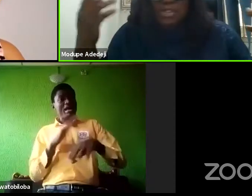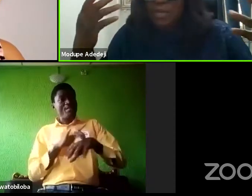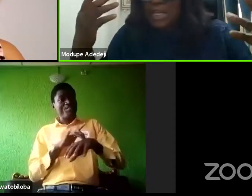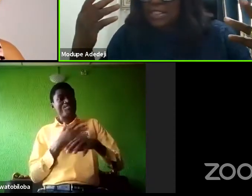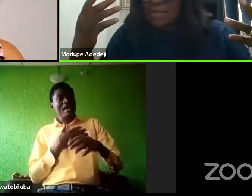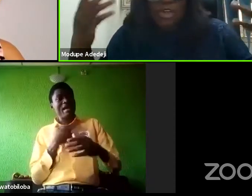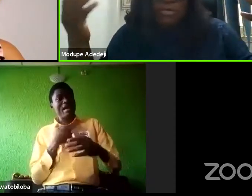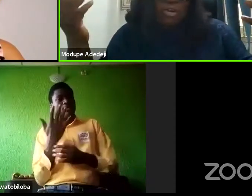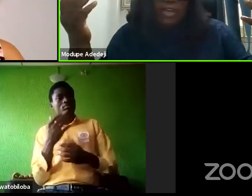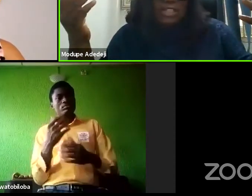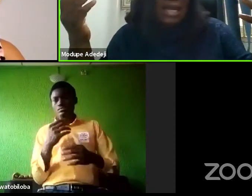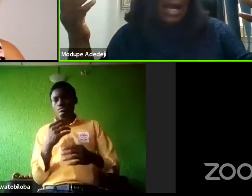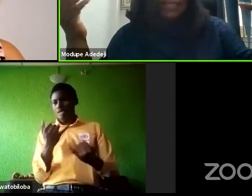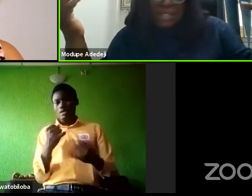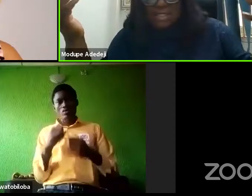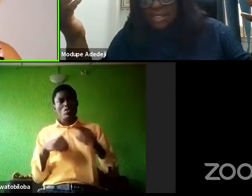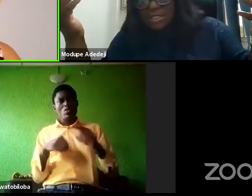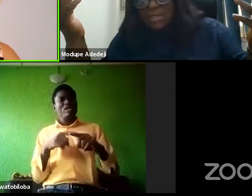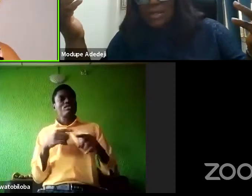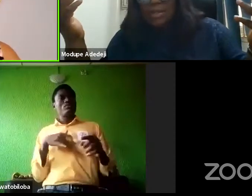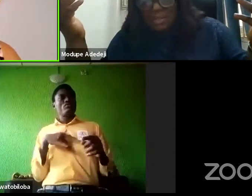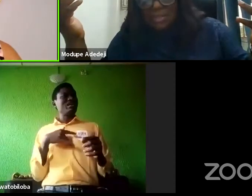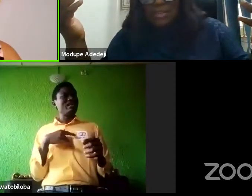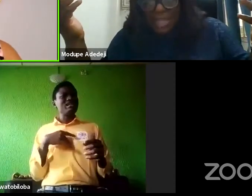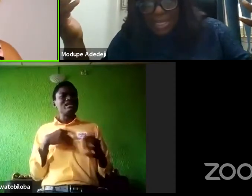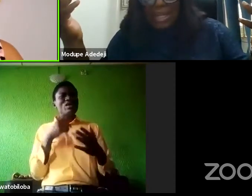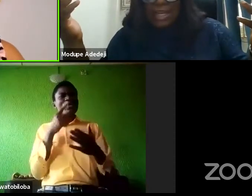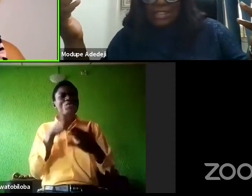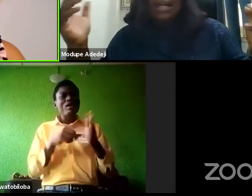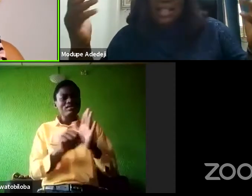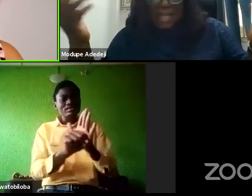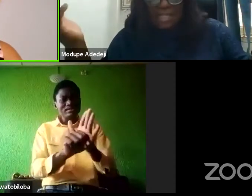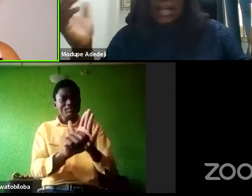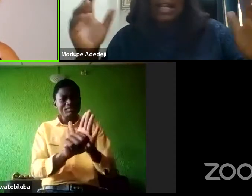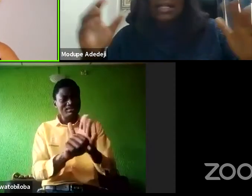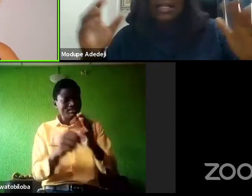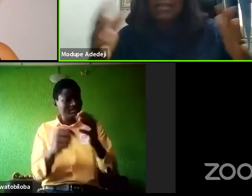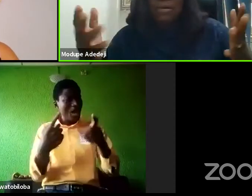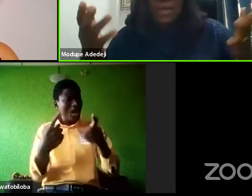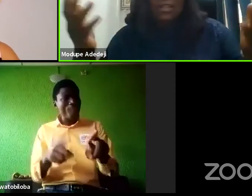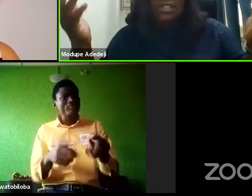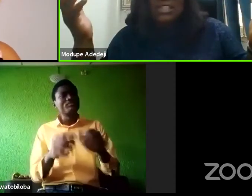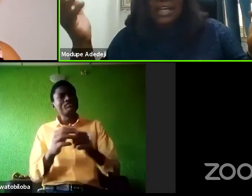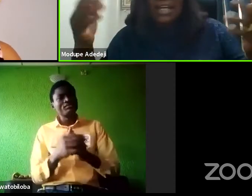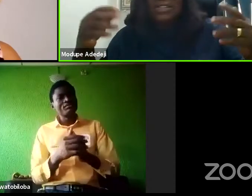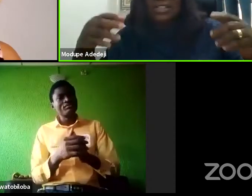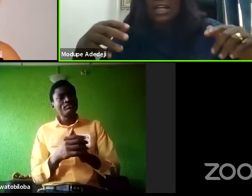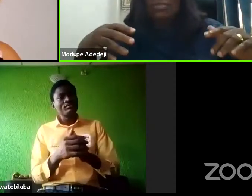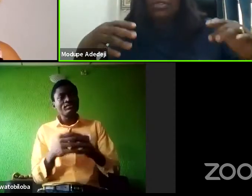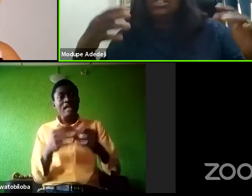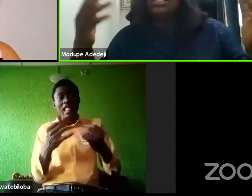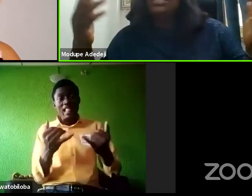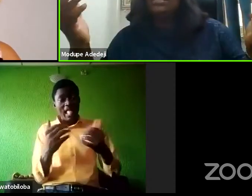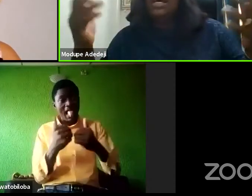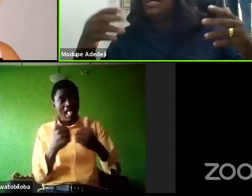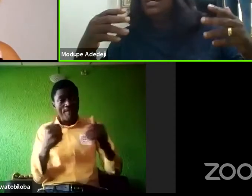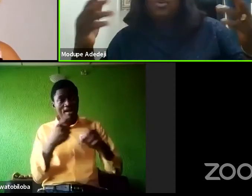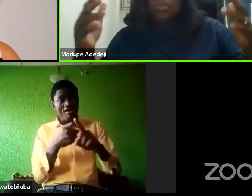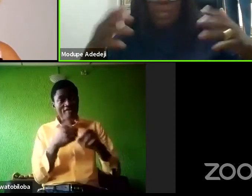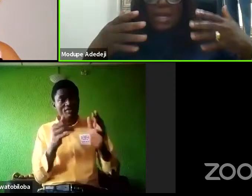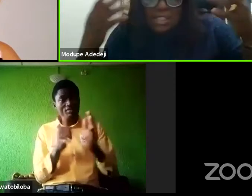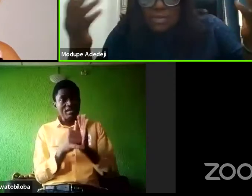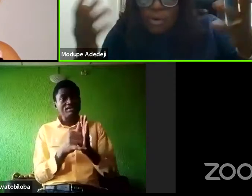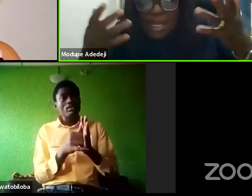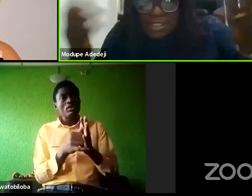of the symptoms of Anxiolytic symptoms. Yes. Yes, and aside from that, the psychiatrist can even say